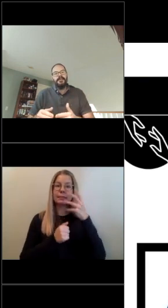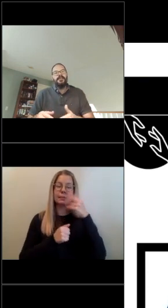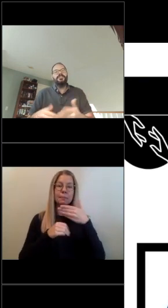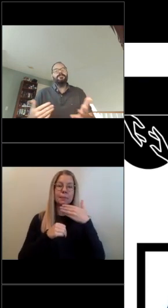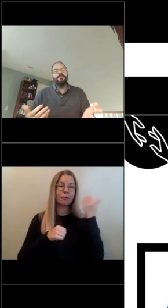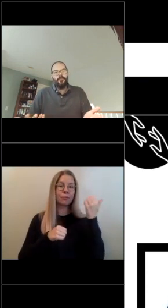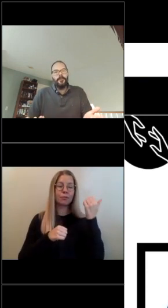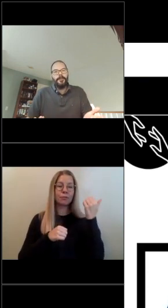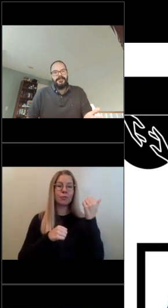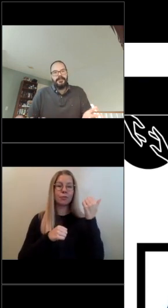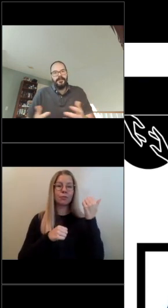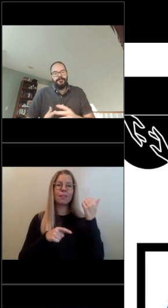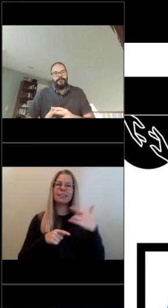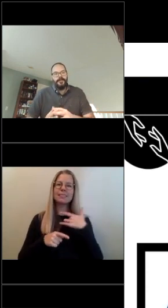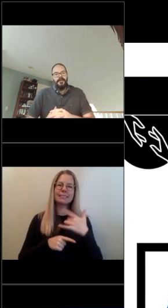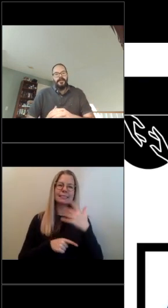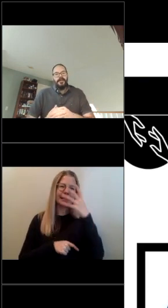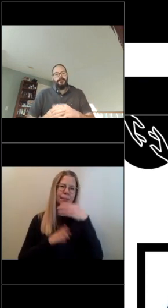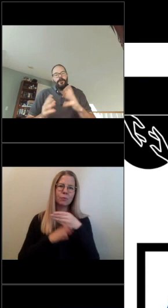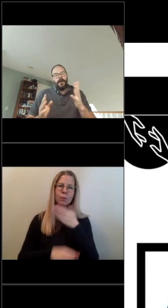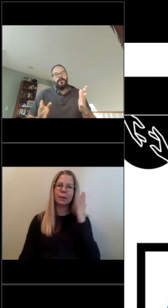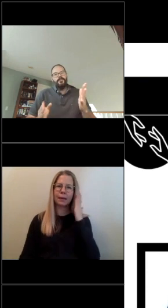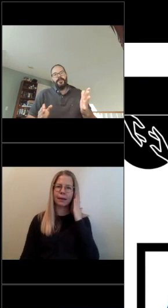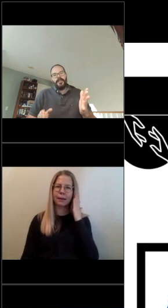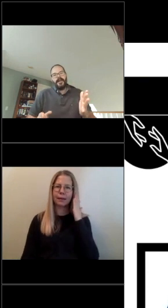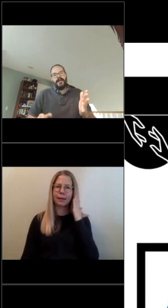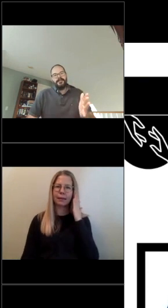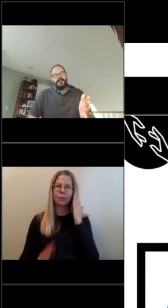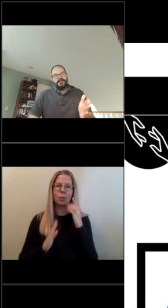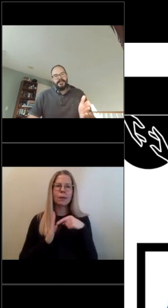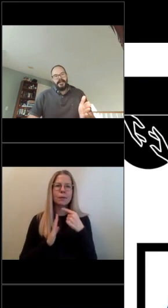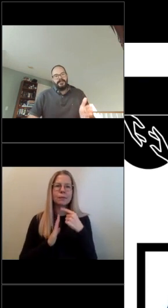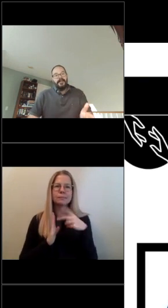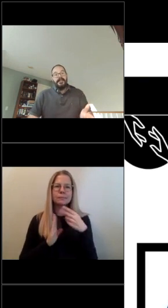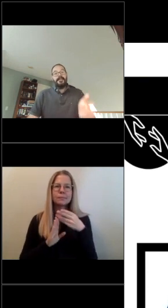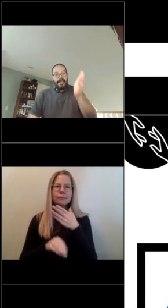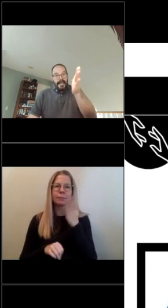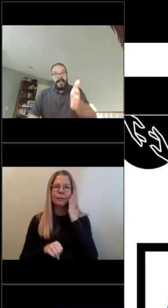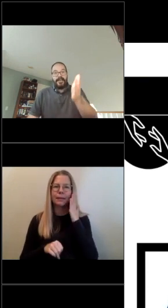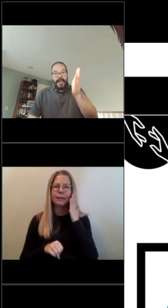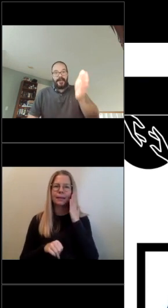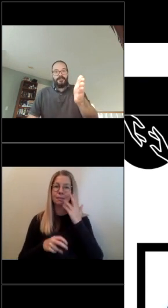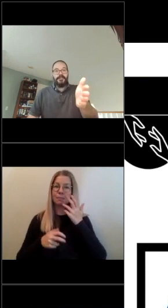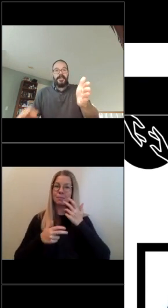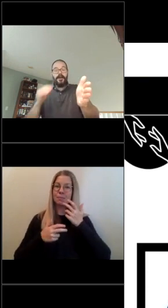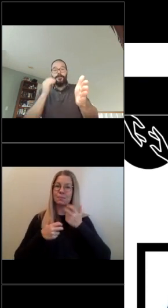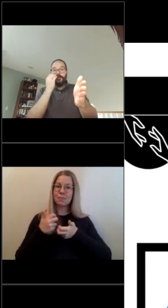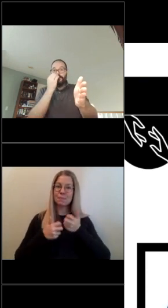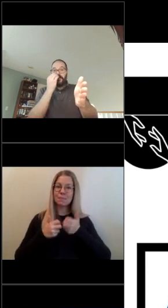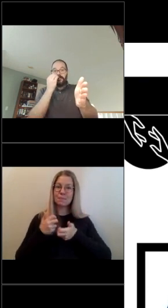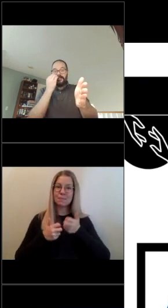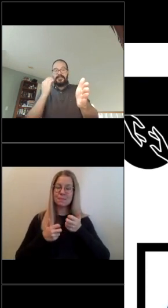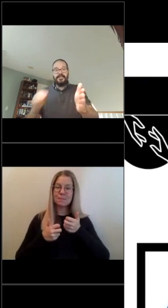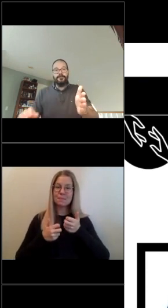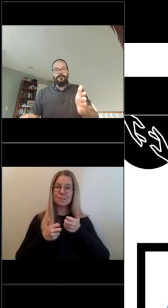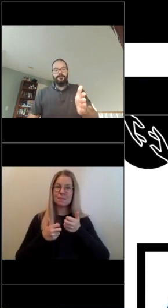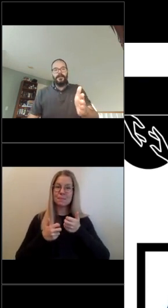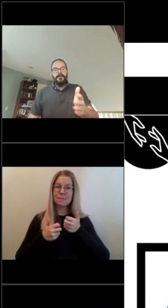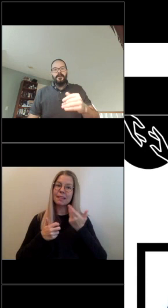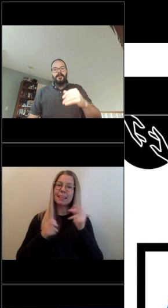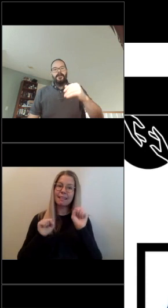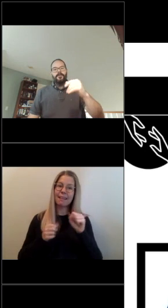it is just before bedtime. And the problem with that is that it can actually help you fall